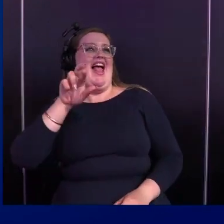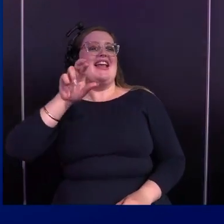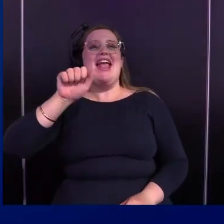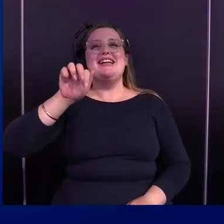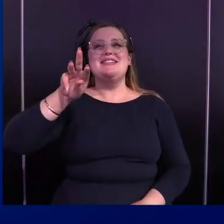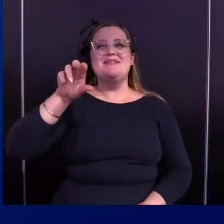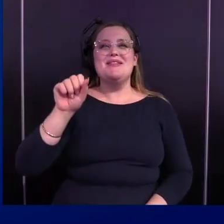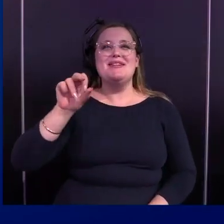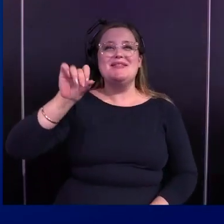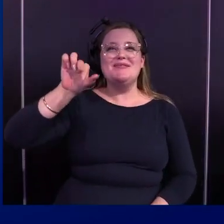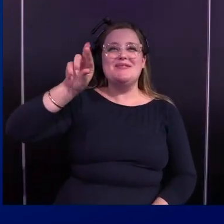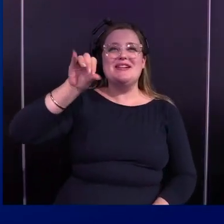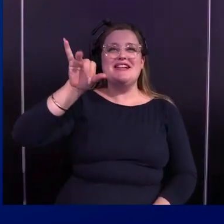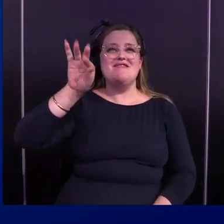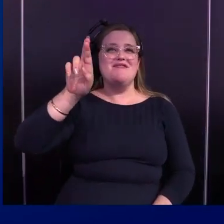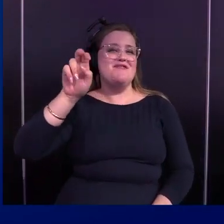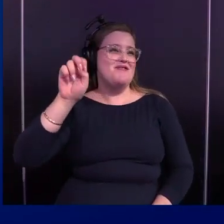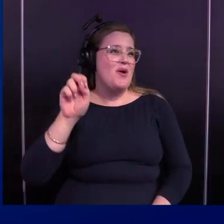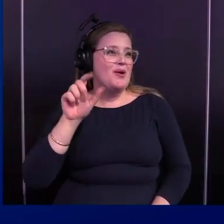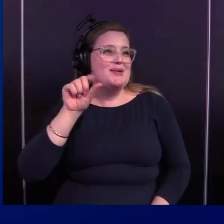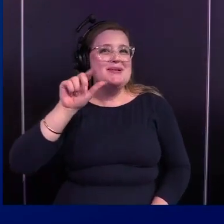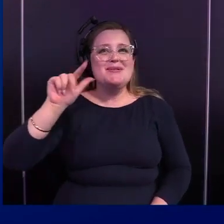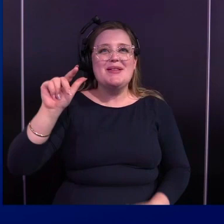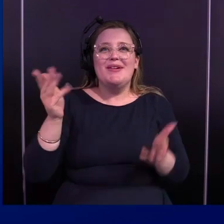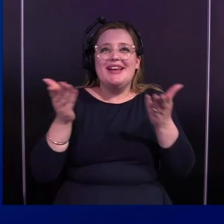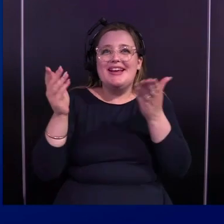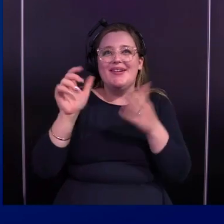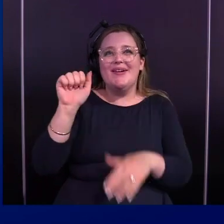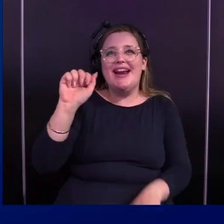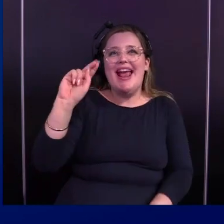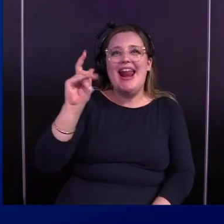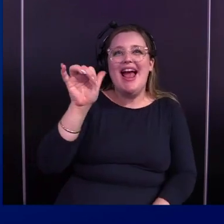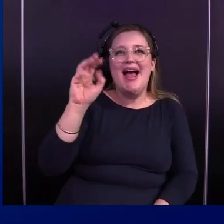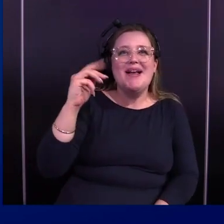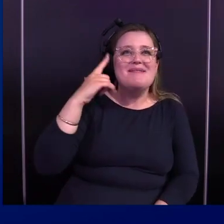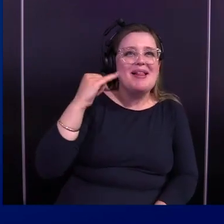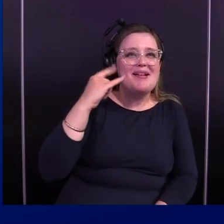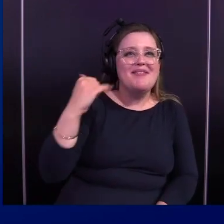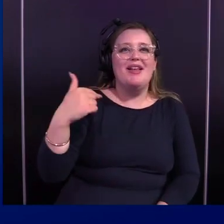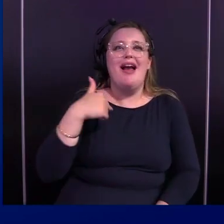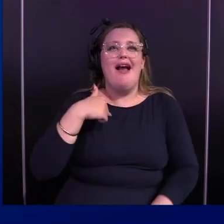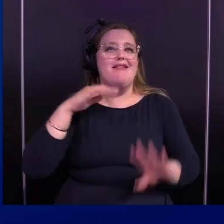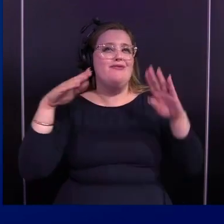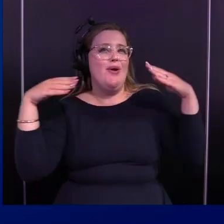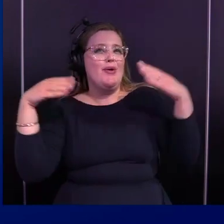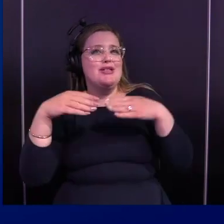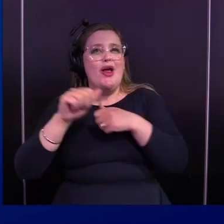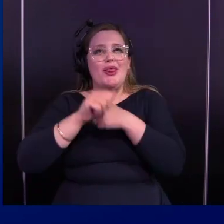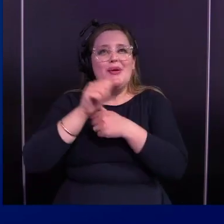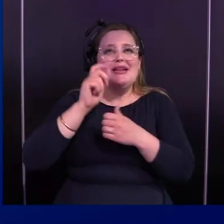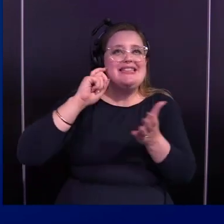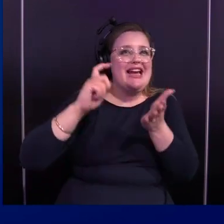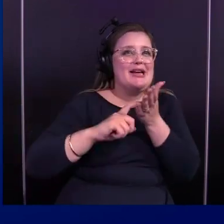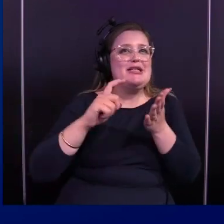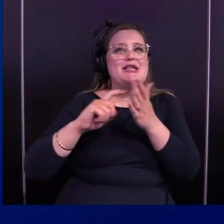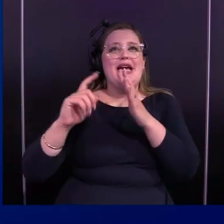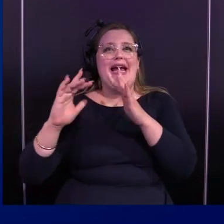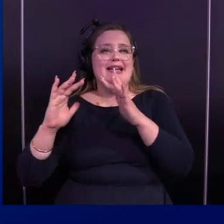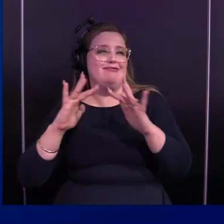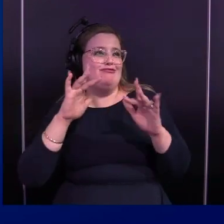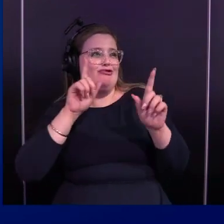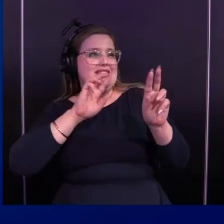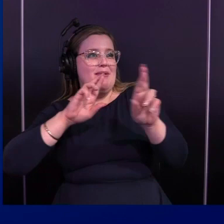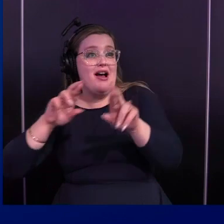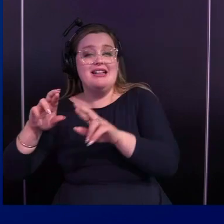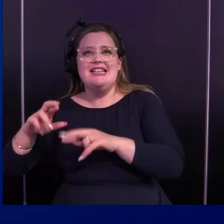California. I am your friendly neighborhood senior security solution architect that focuses on threat detection and incident response. Time me on that one, Aaron. I think I'm getting faster at